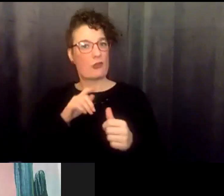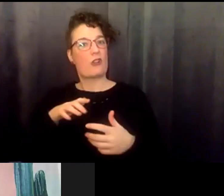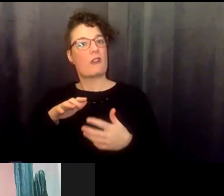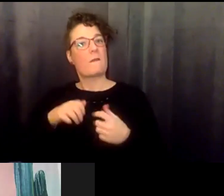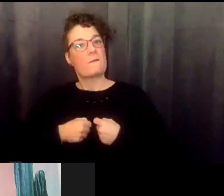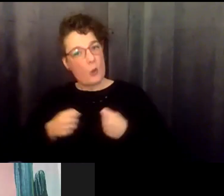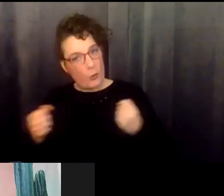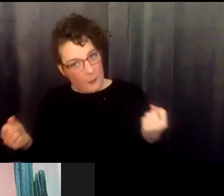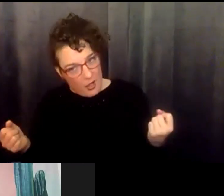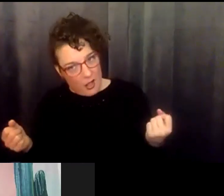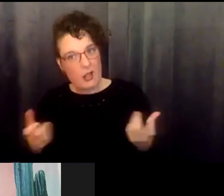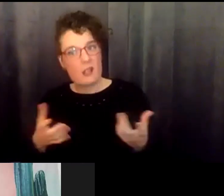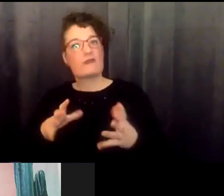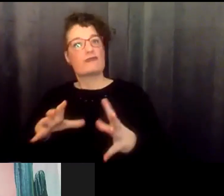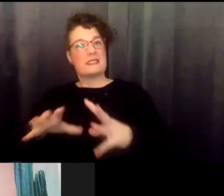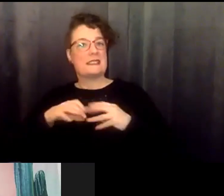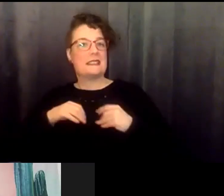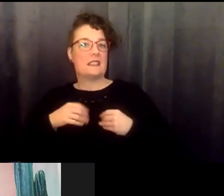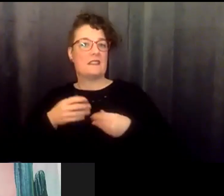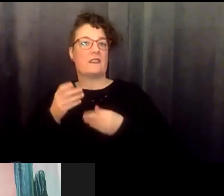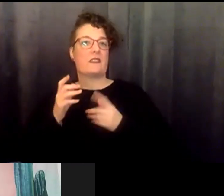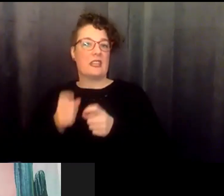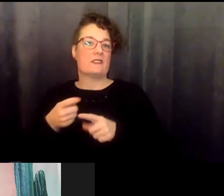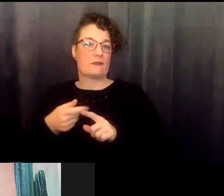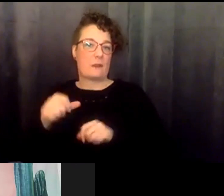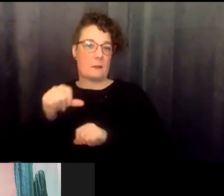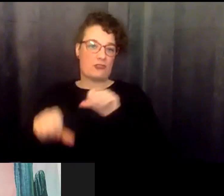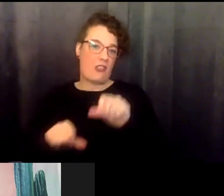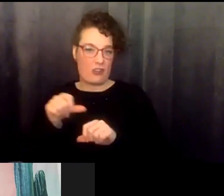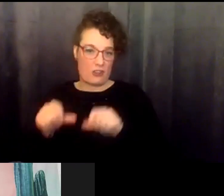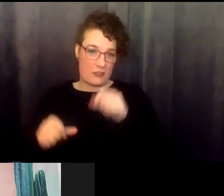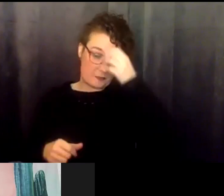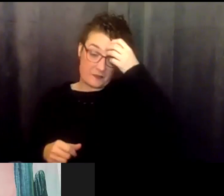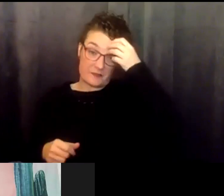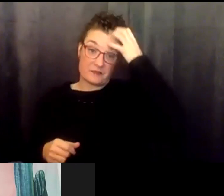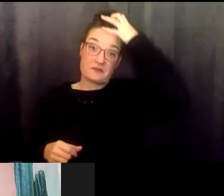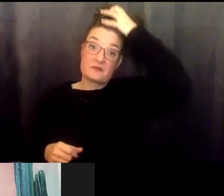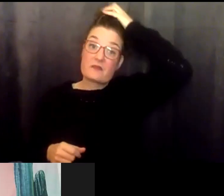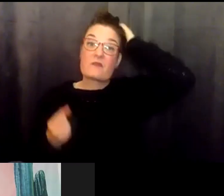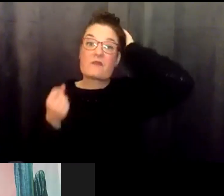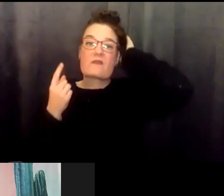receive gifts from each other. It's an act of making